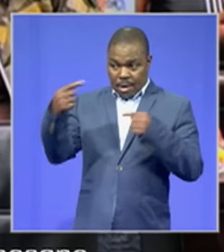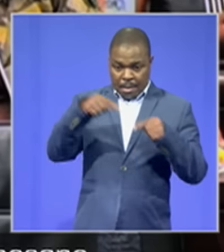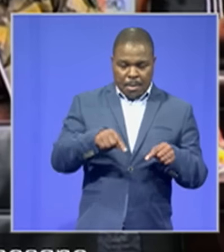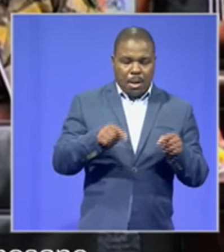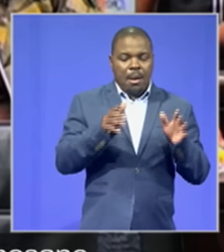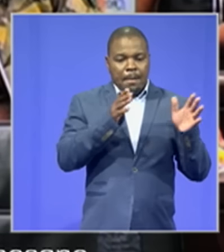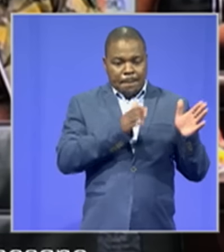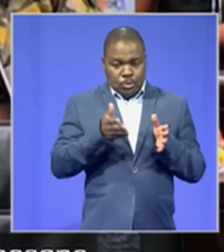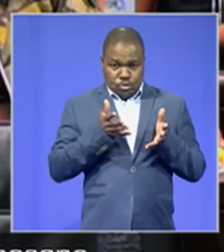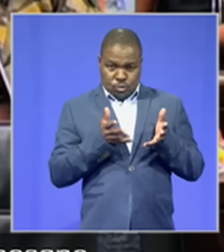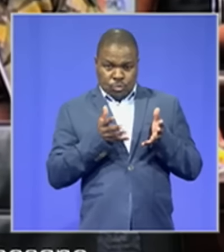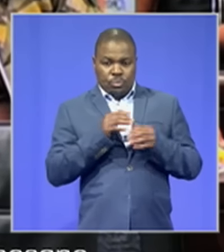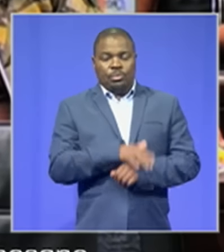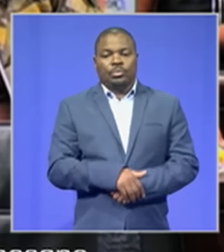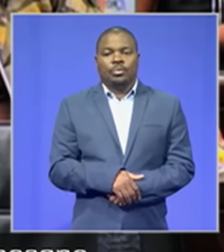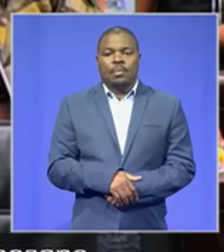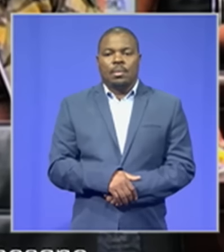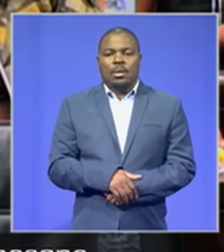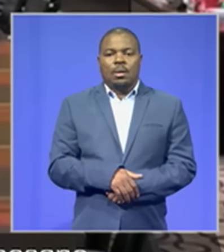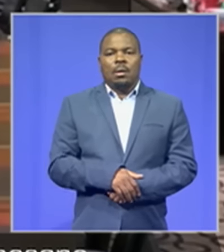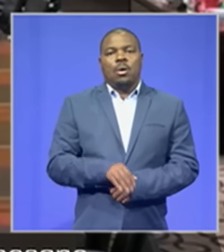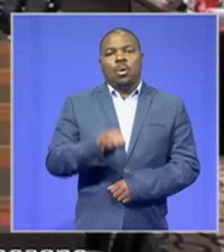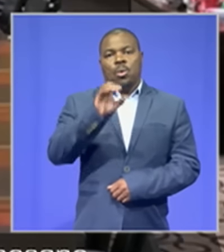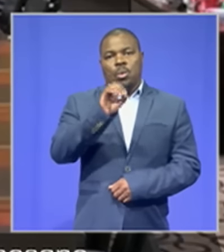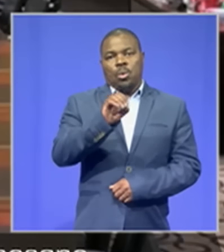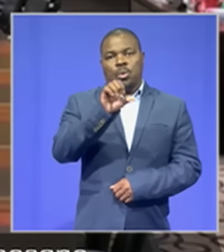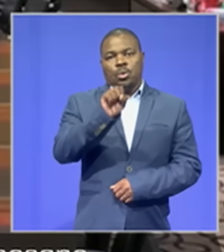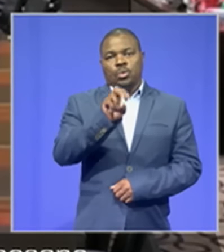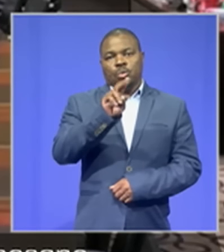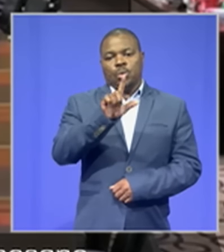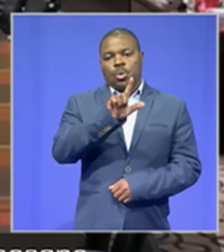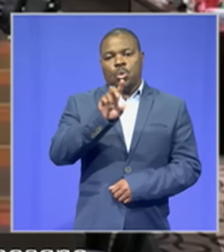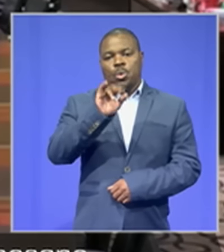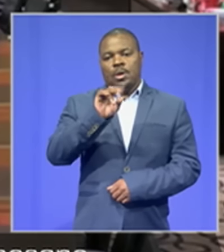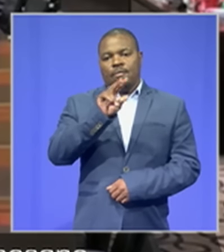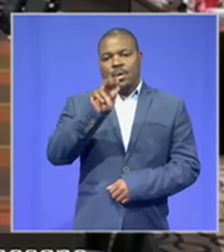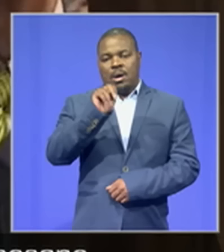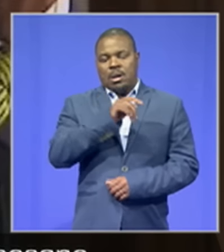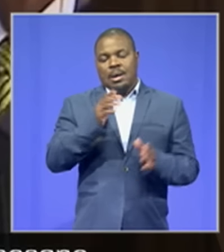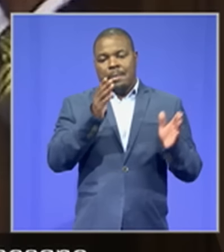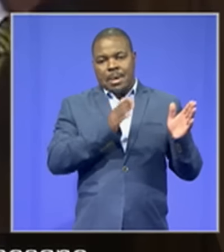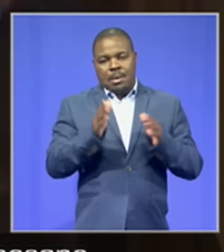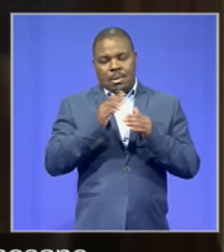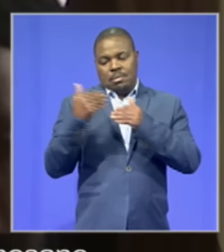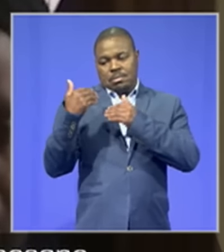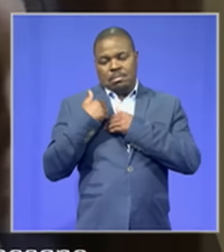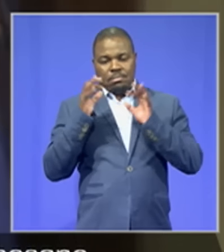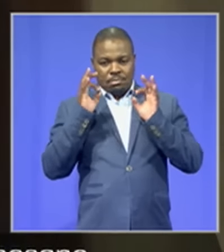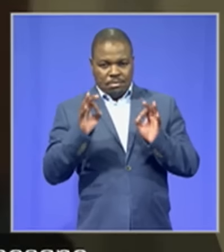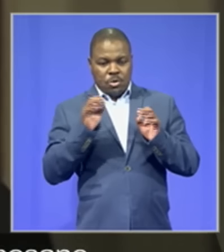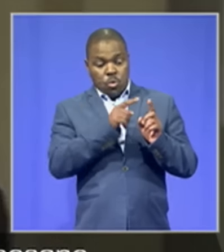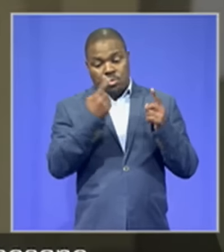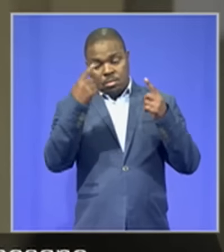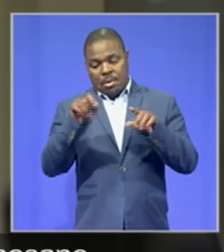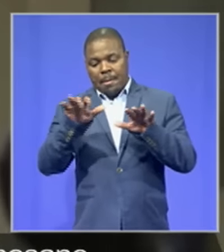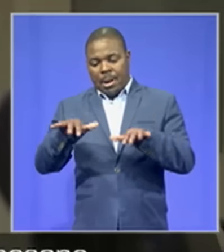here. Tshireletso ya Paul O'Sullivan e ntlafaditswe ebile o tla hlahela ka pela komiti ya Palamente